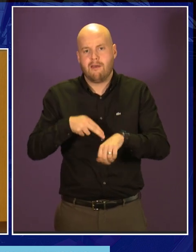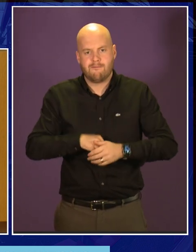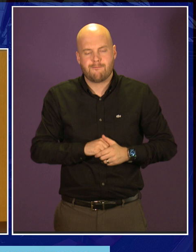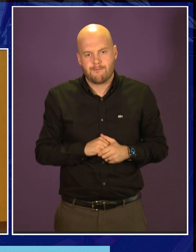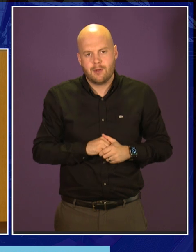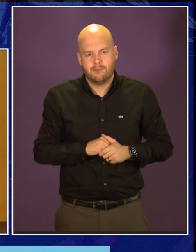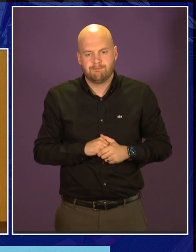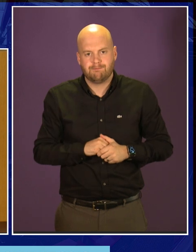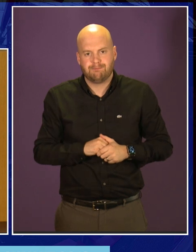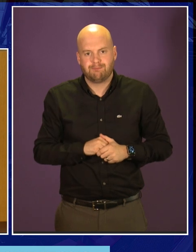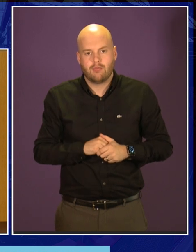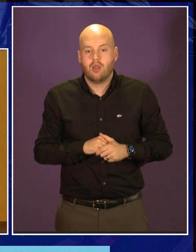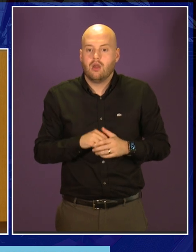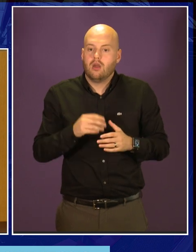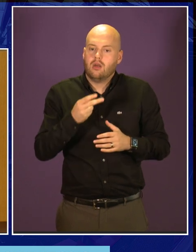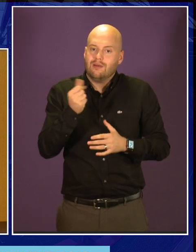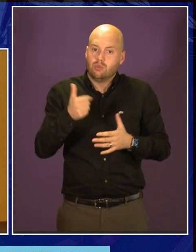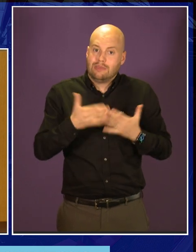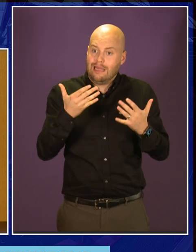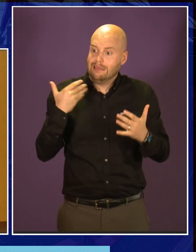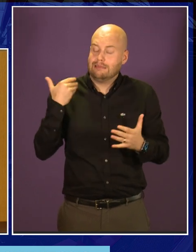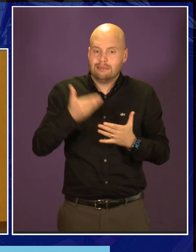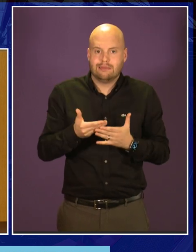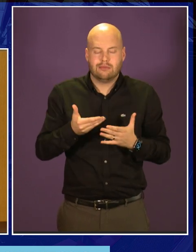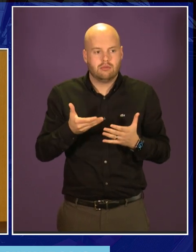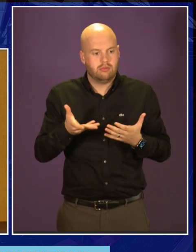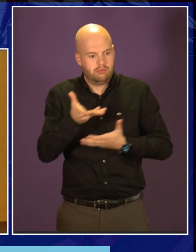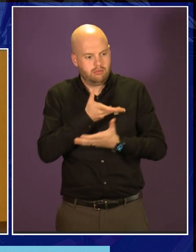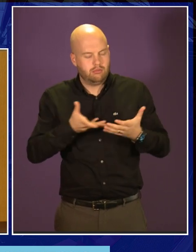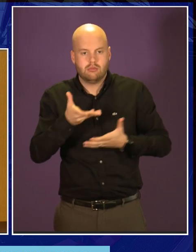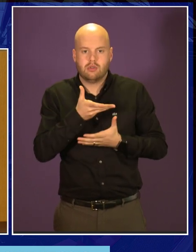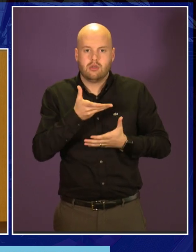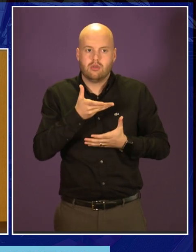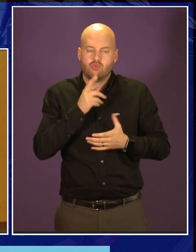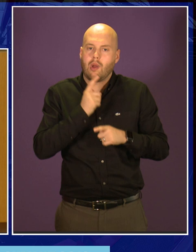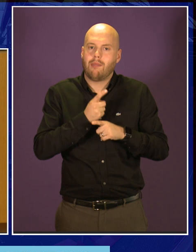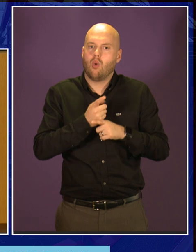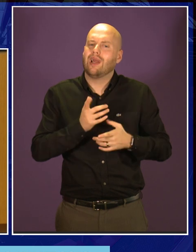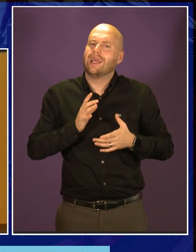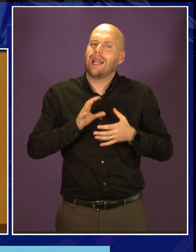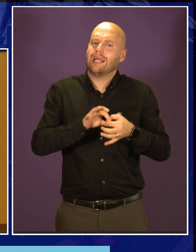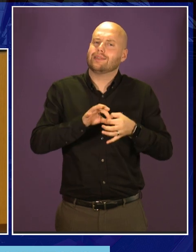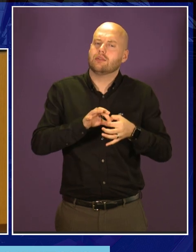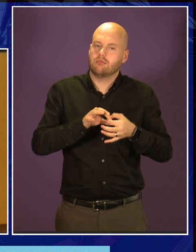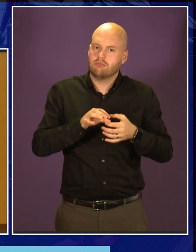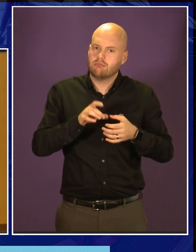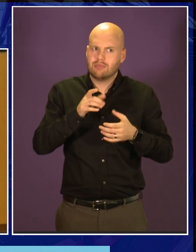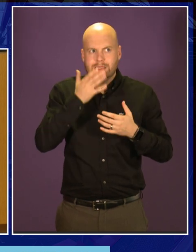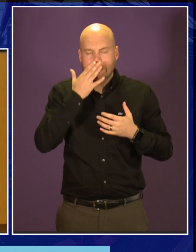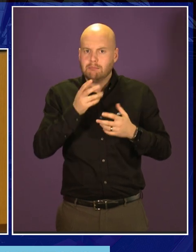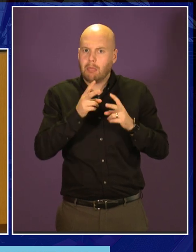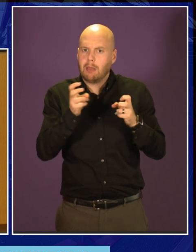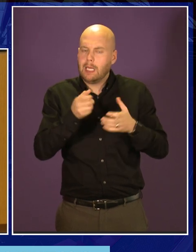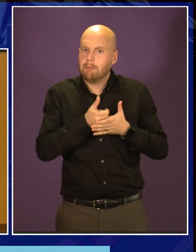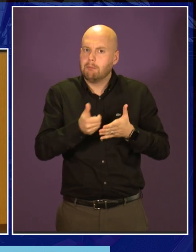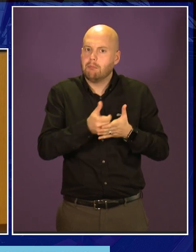fitting that much of the conversation over the past few days has centred around ideas of connectedness, as this city in August is both a